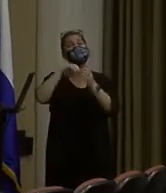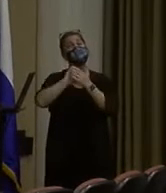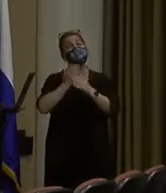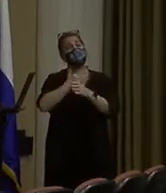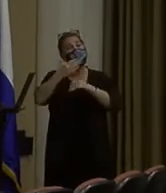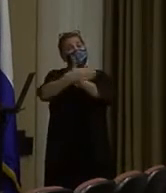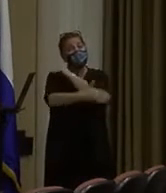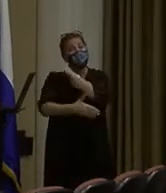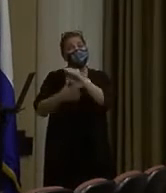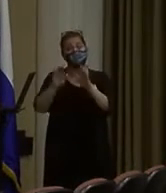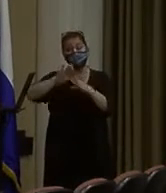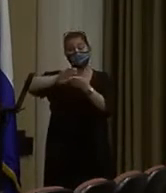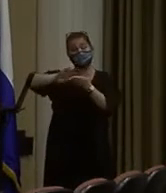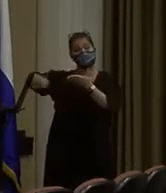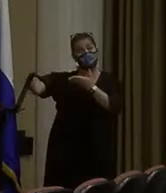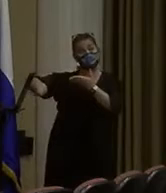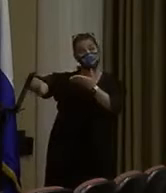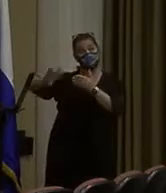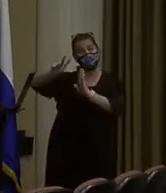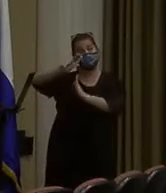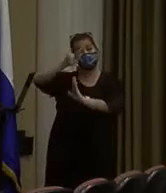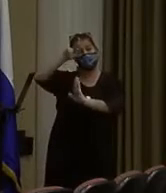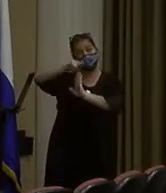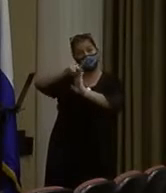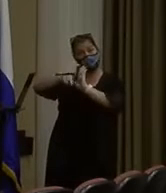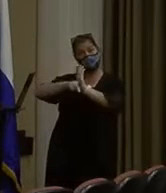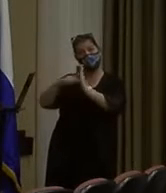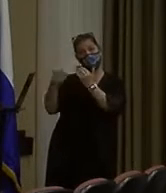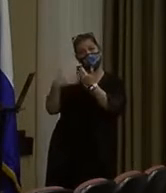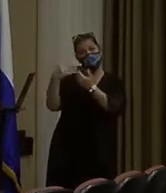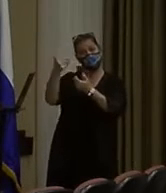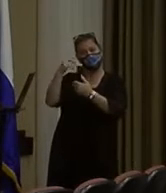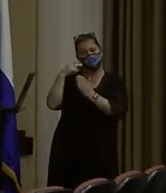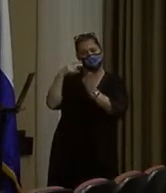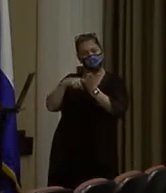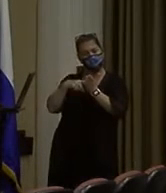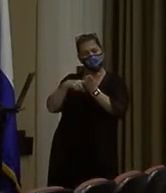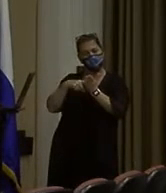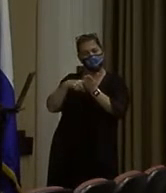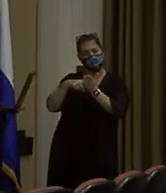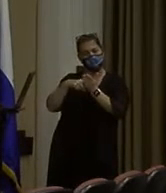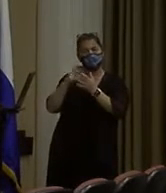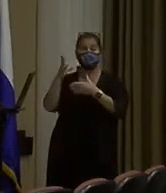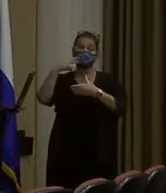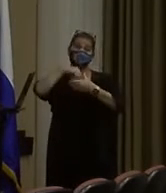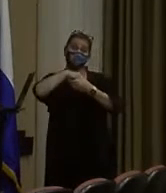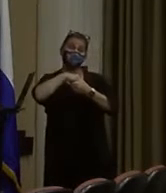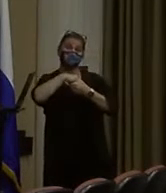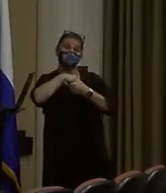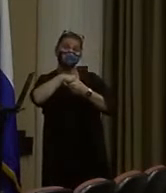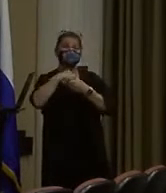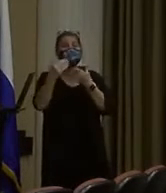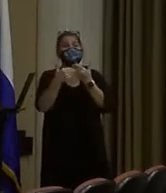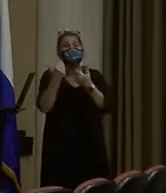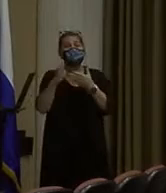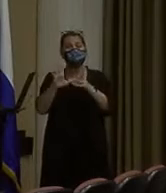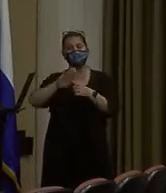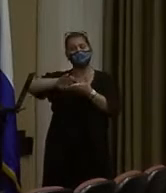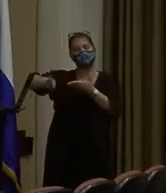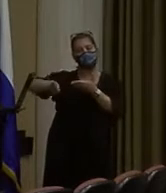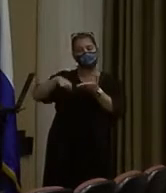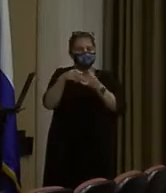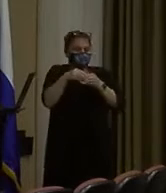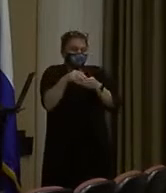country, exclusion in policy has always been easier to realize than inclusion, basically. We need to do a